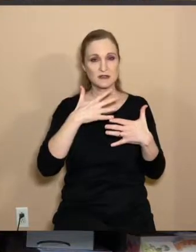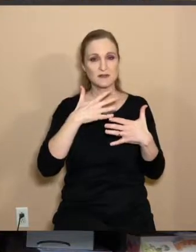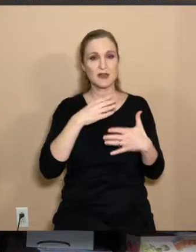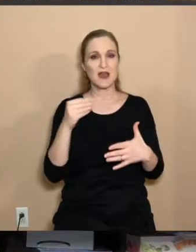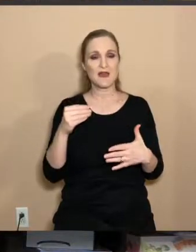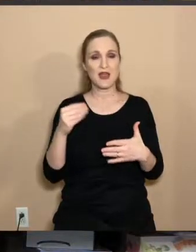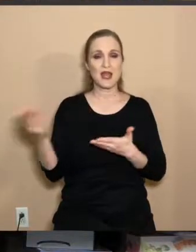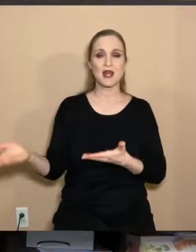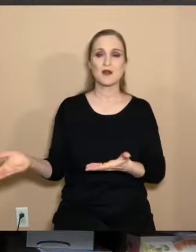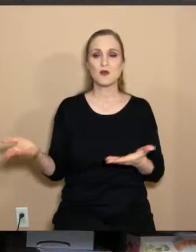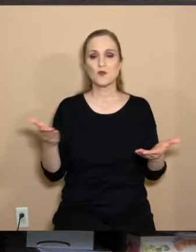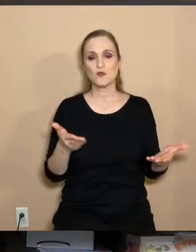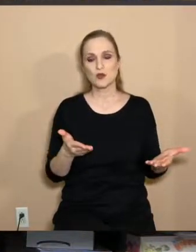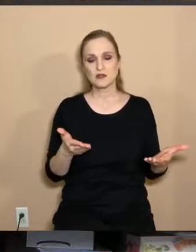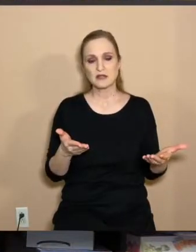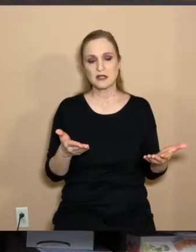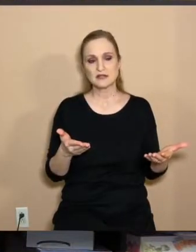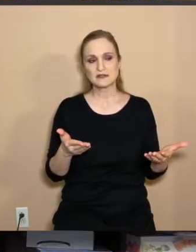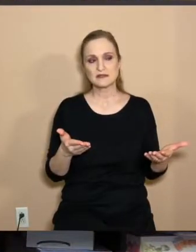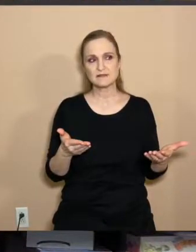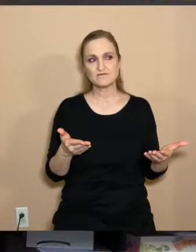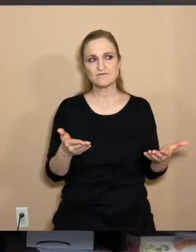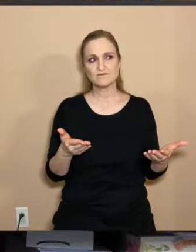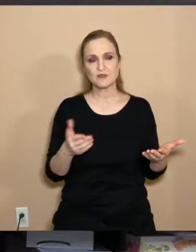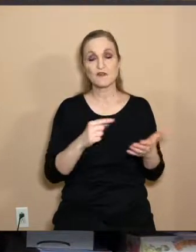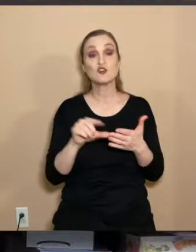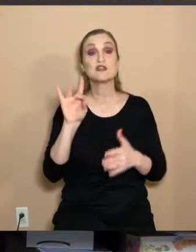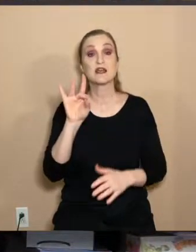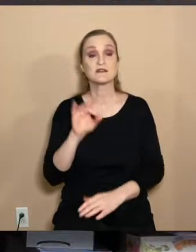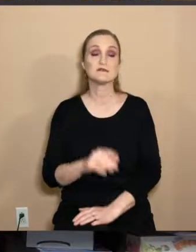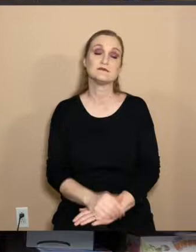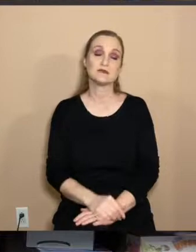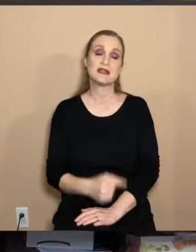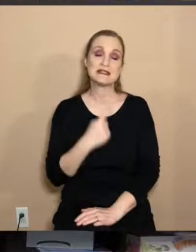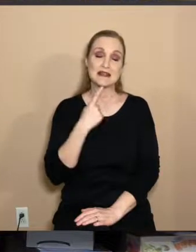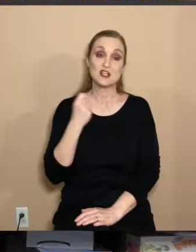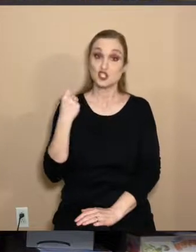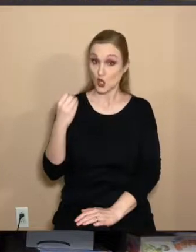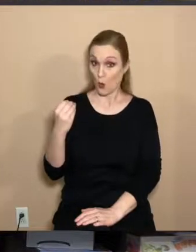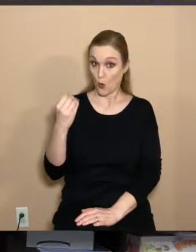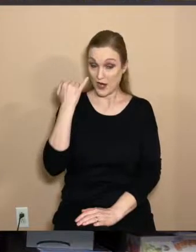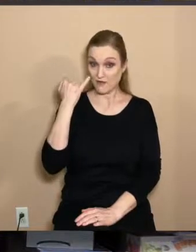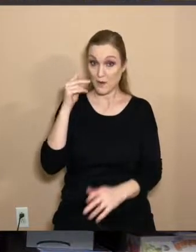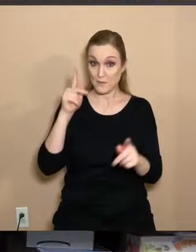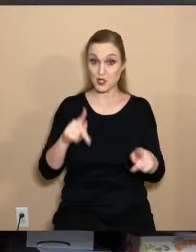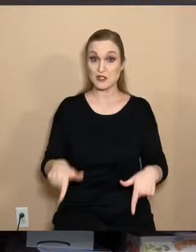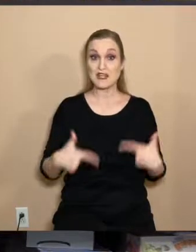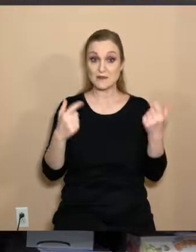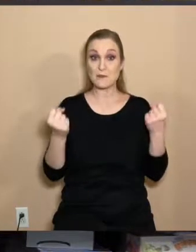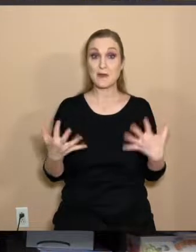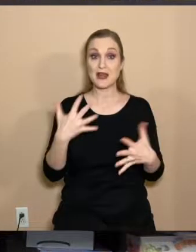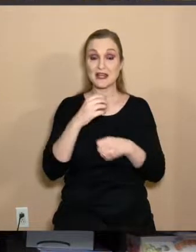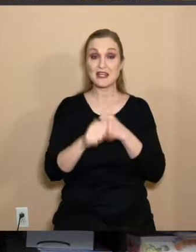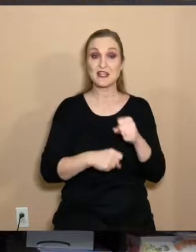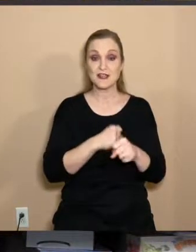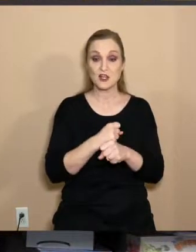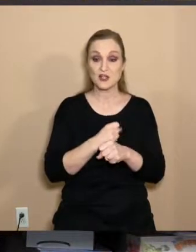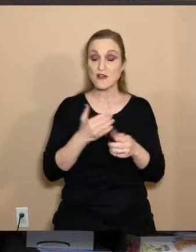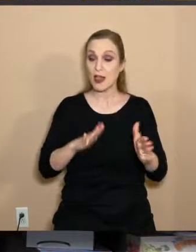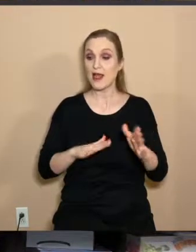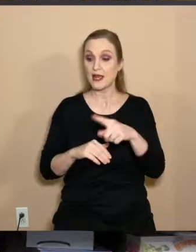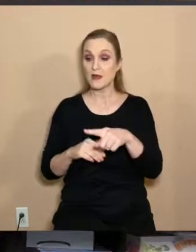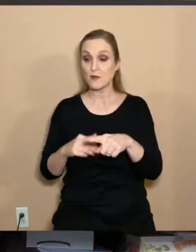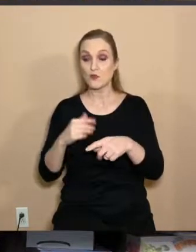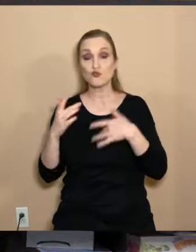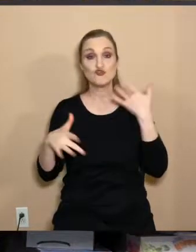kind of brings up to verse 8. He says, so if a person lives many years, let him rejoice